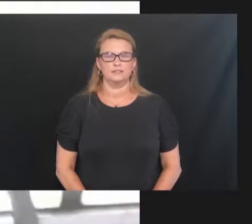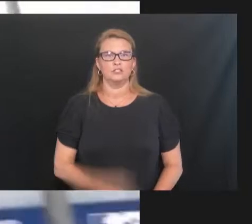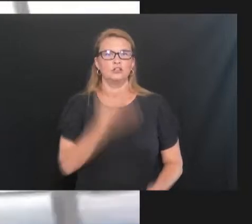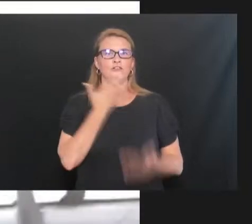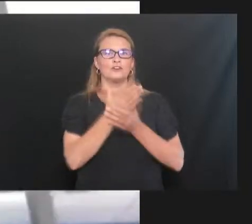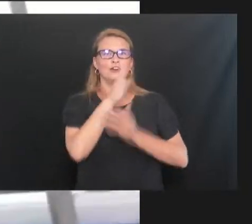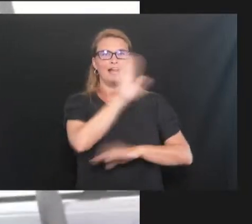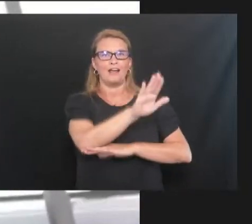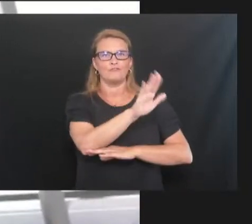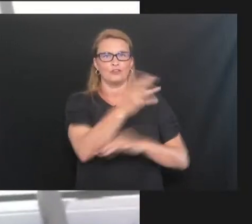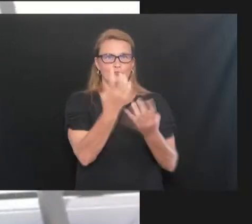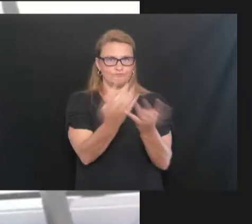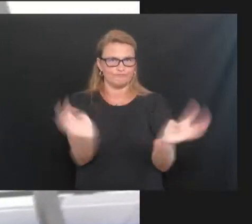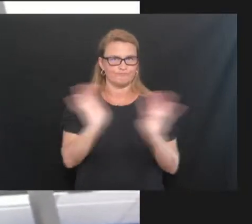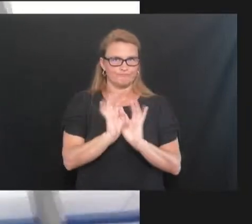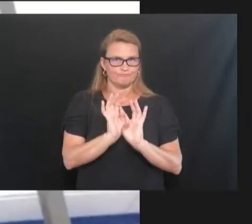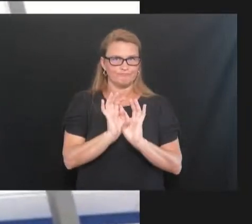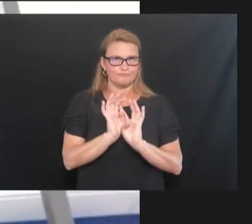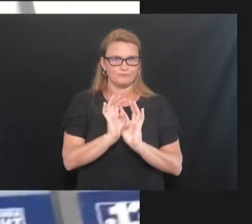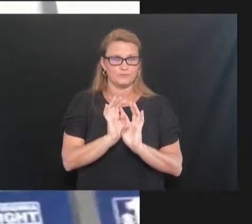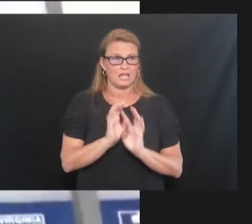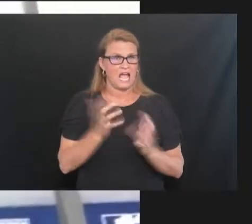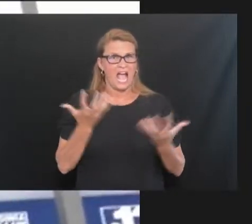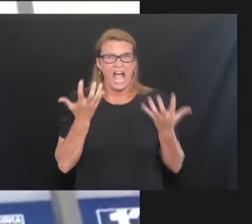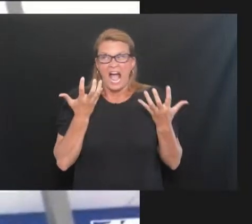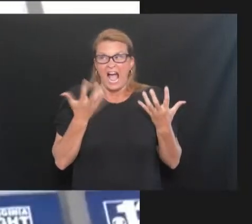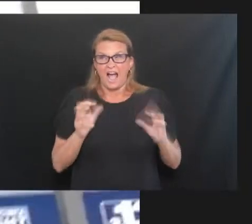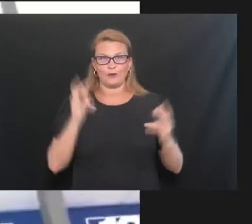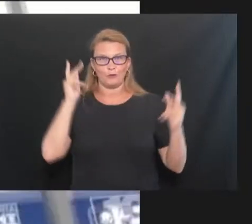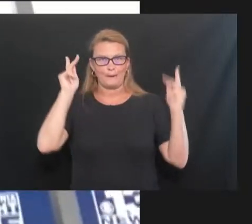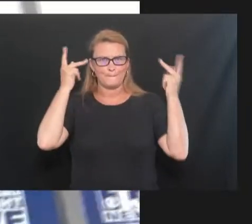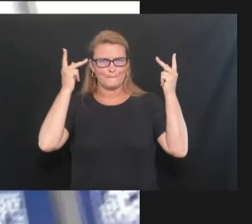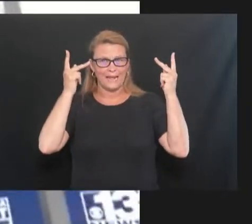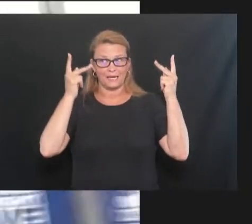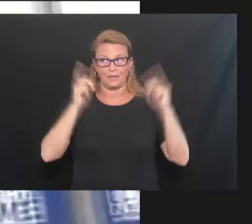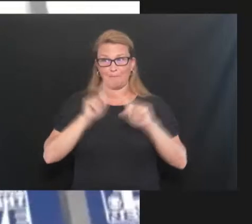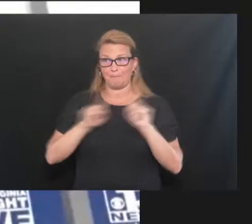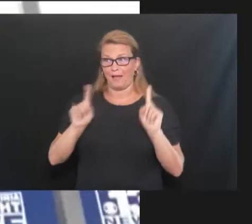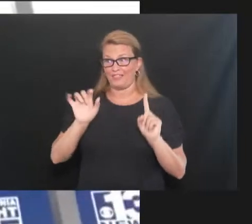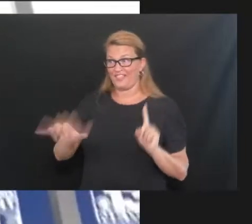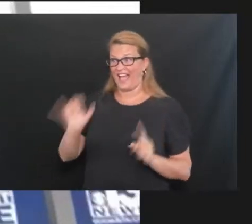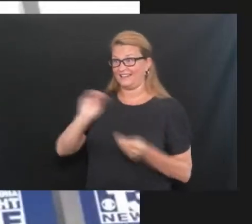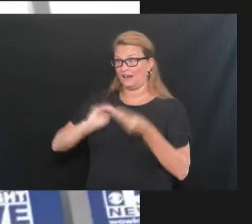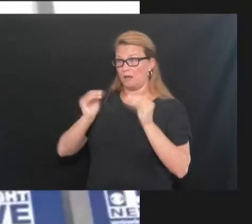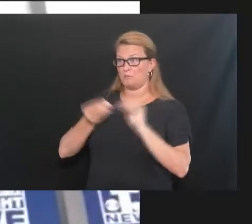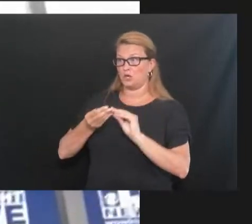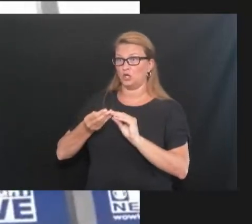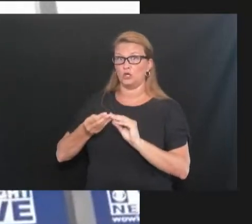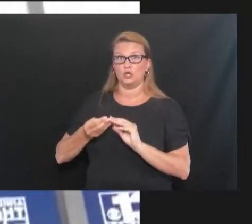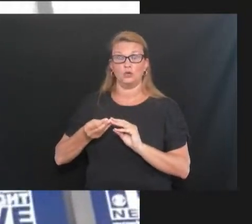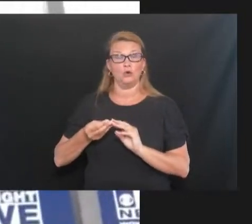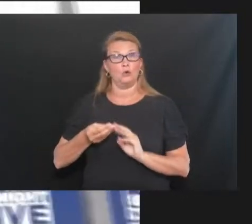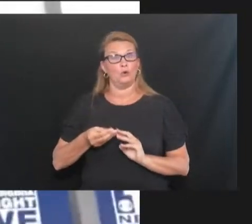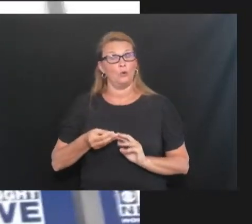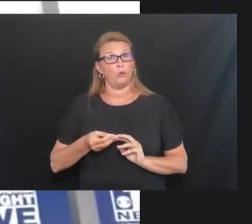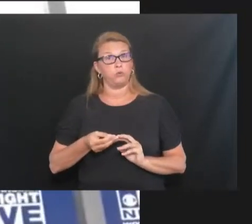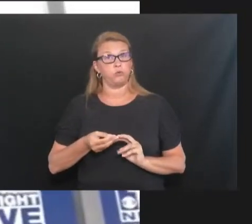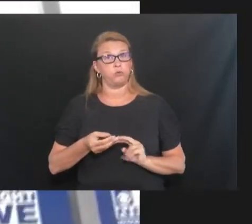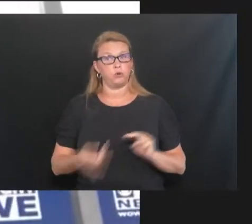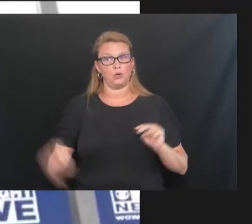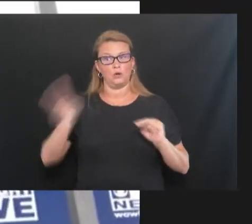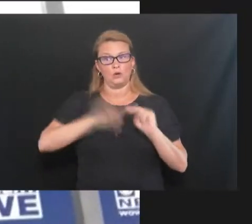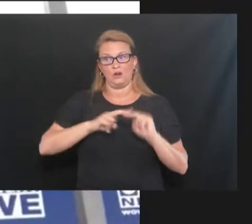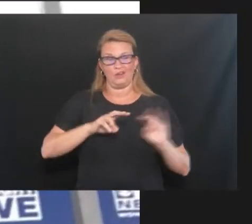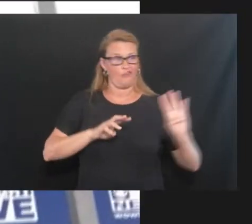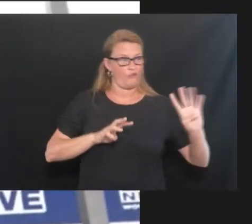members. Governor, I don't want to be an alarmist either, but I look at some of these numbers and the rise from 43